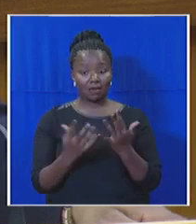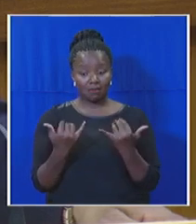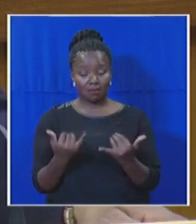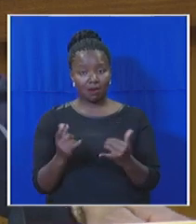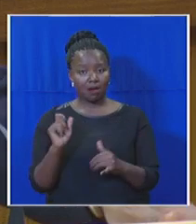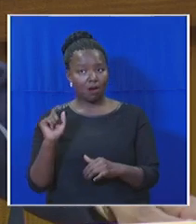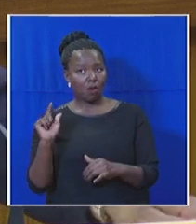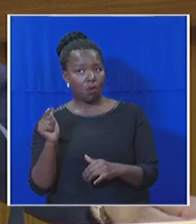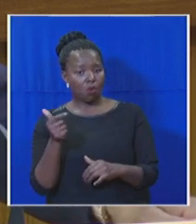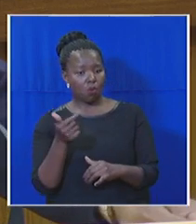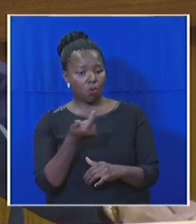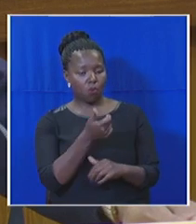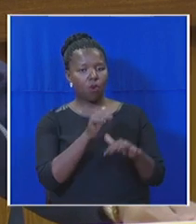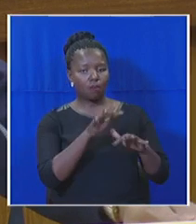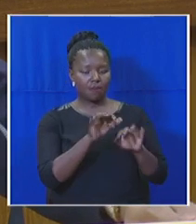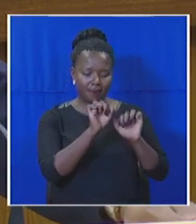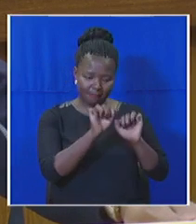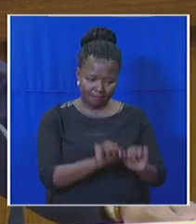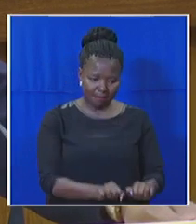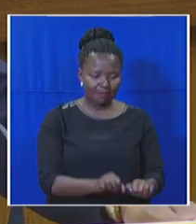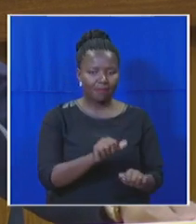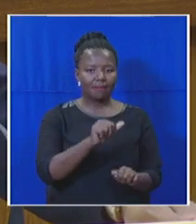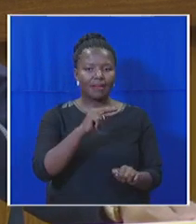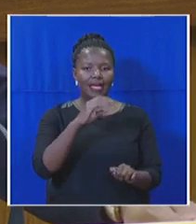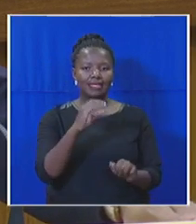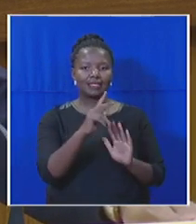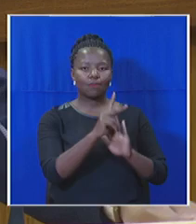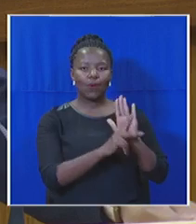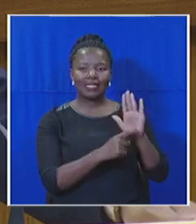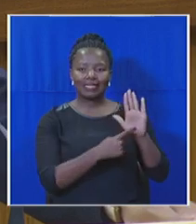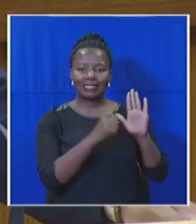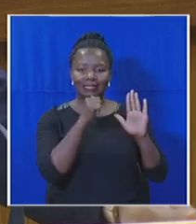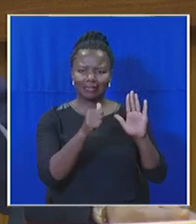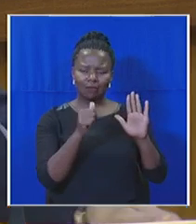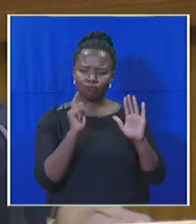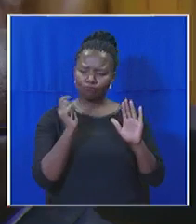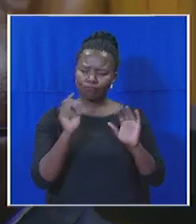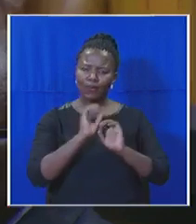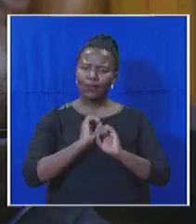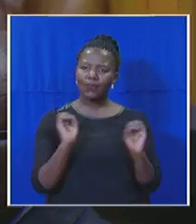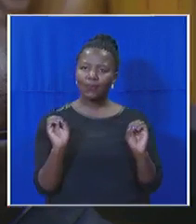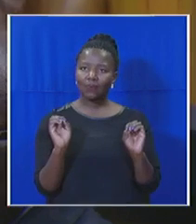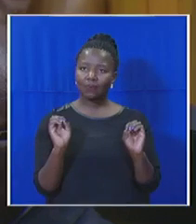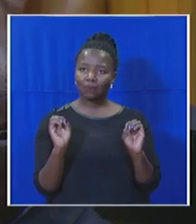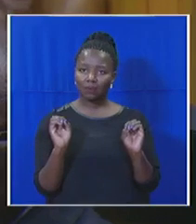everybody agreed with the ANC policy that there must be free education. Wonderful.